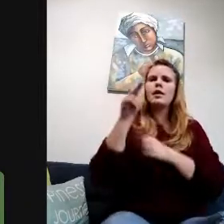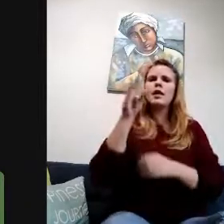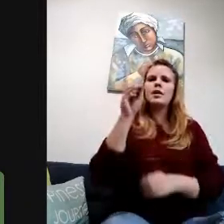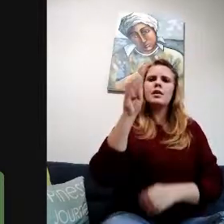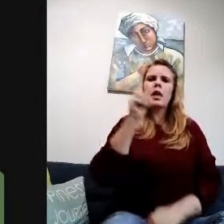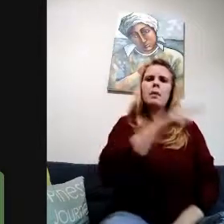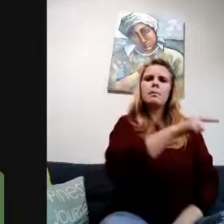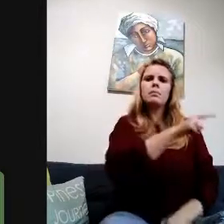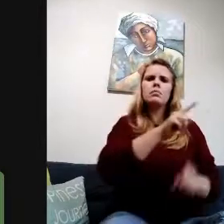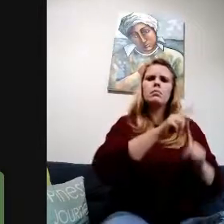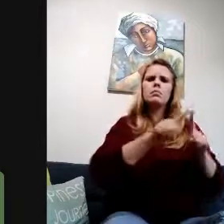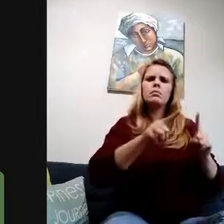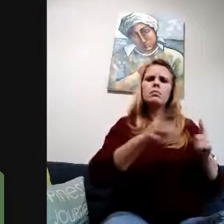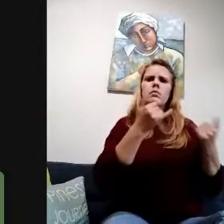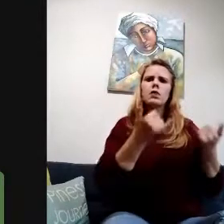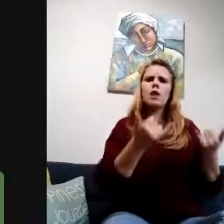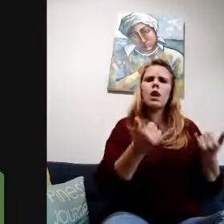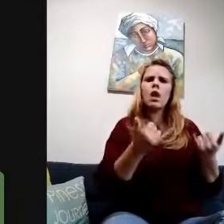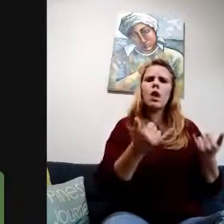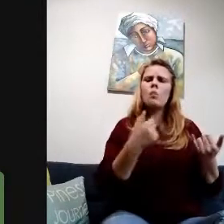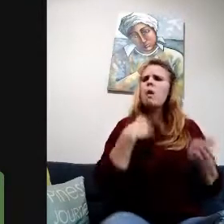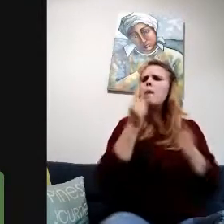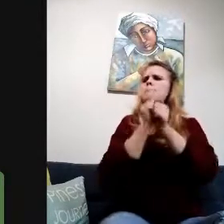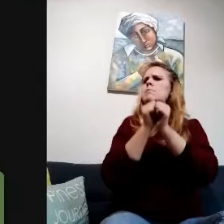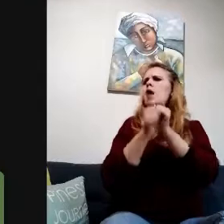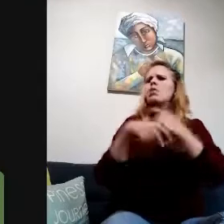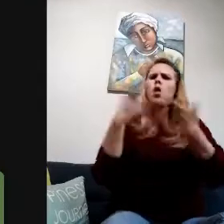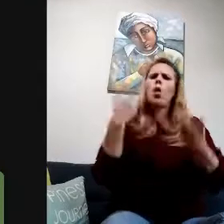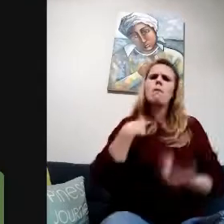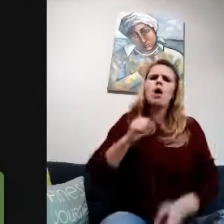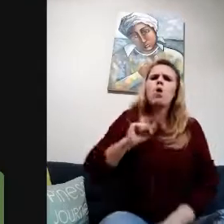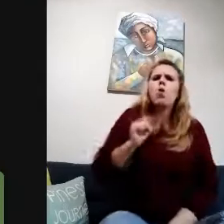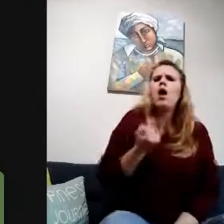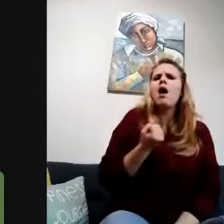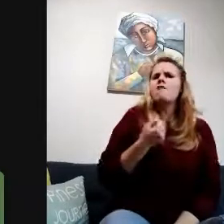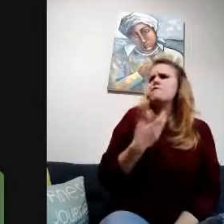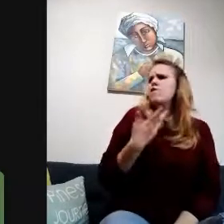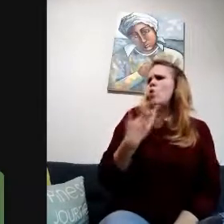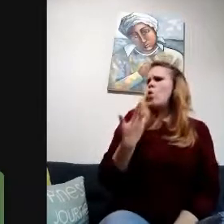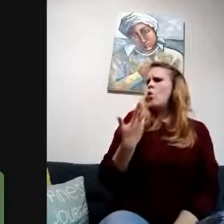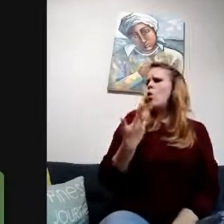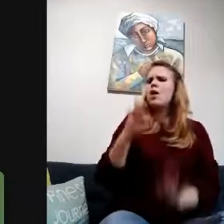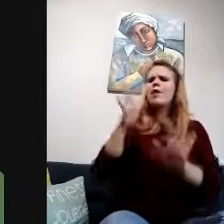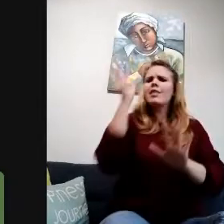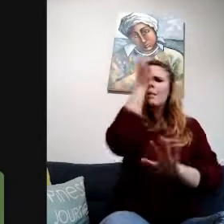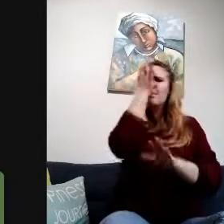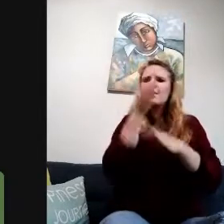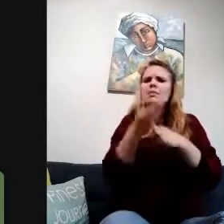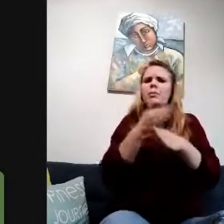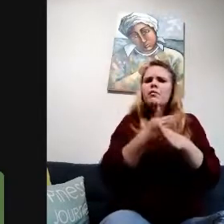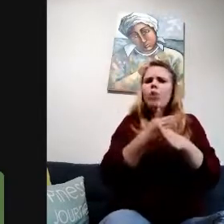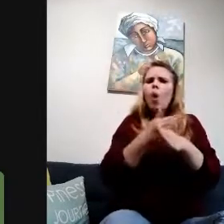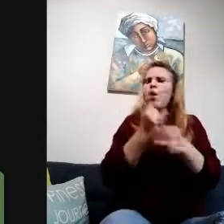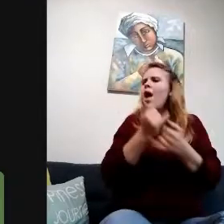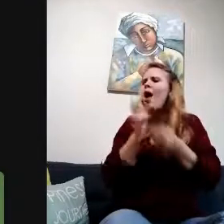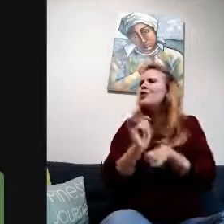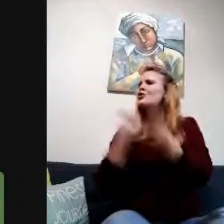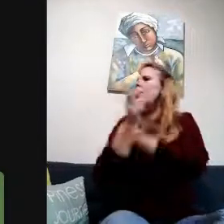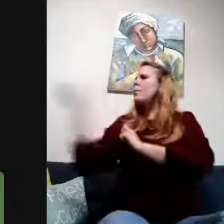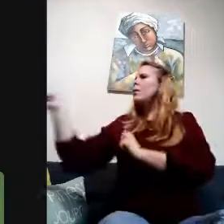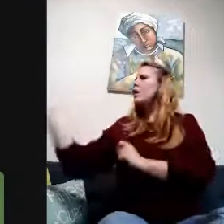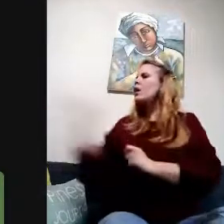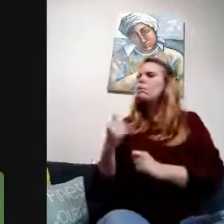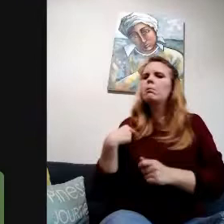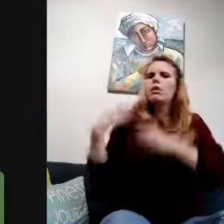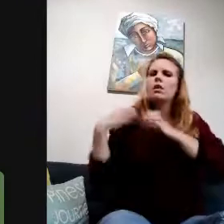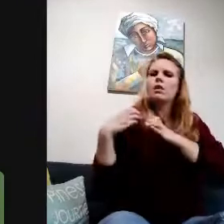sudden their brother or their wife, 10 minutes before tee off, is now their caddy for the